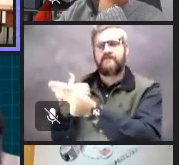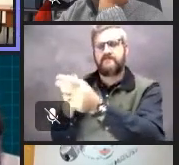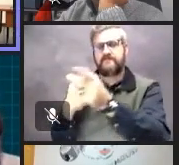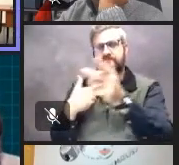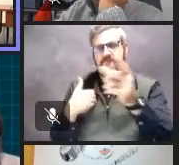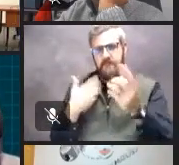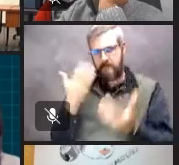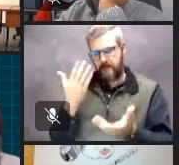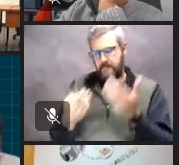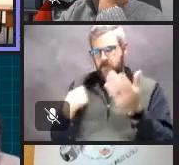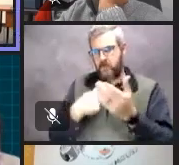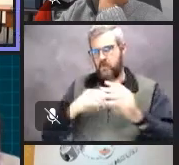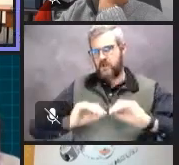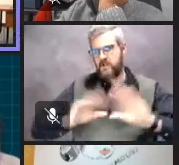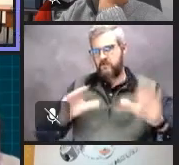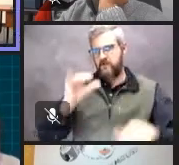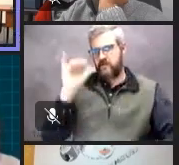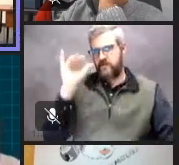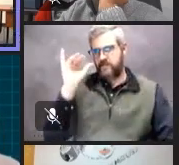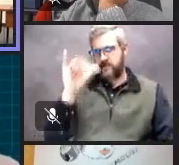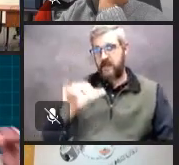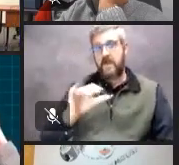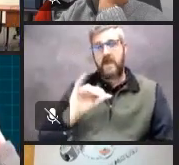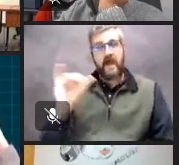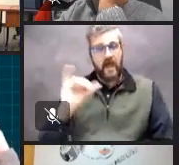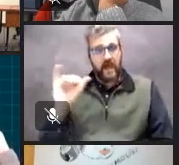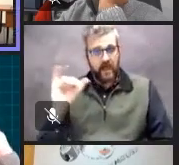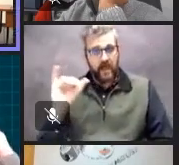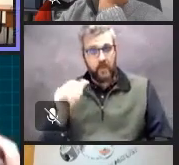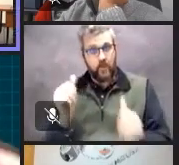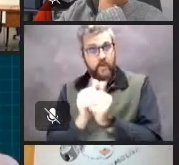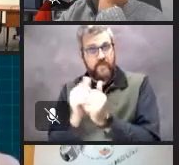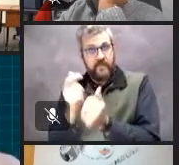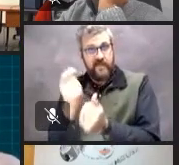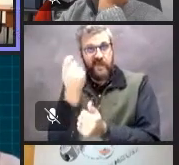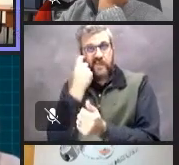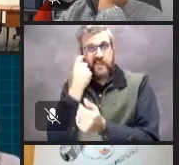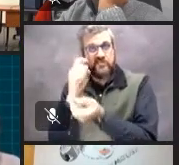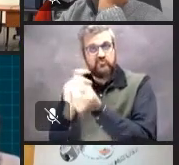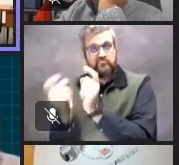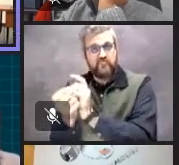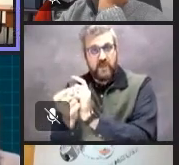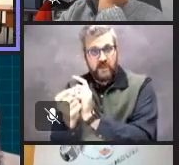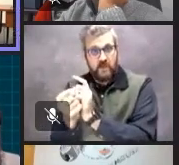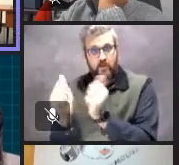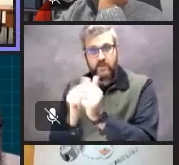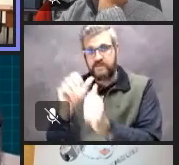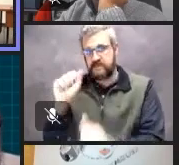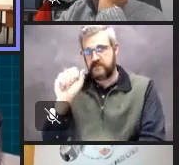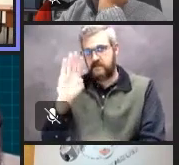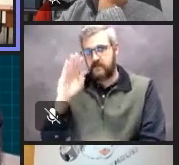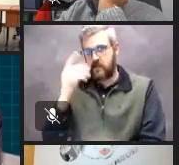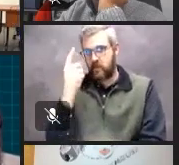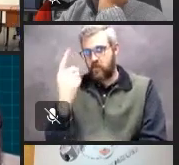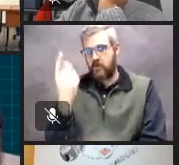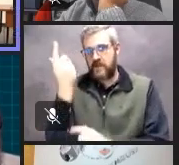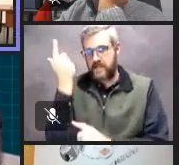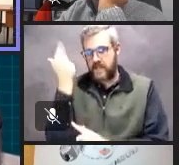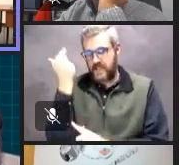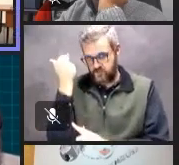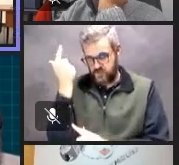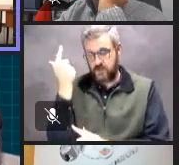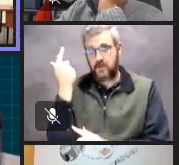it around that. And with the change that was made with Senate Bill 1 last year that moves